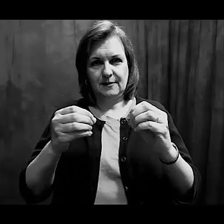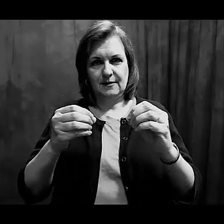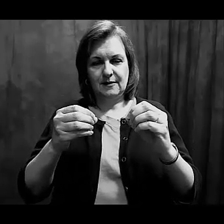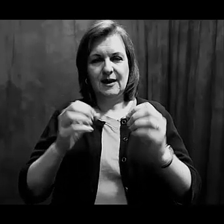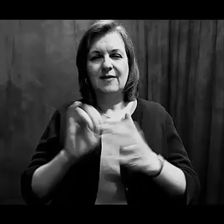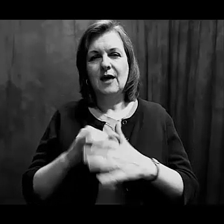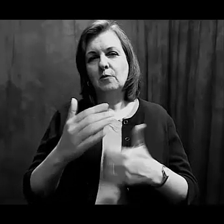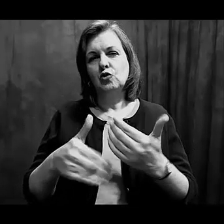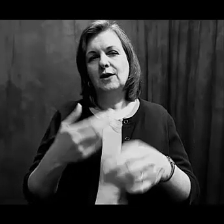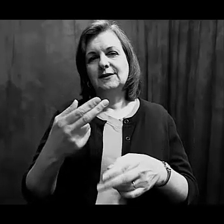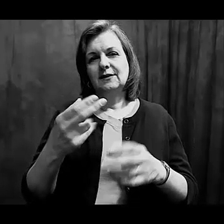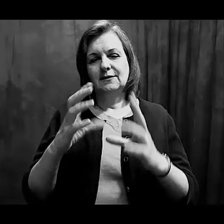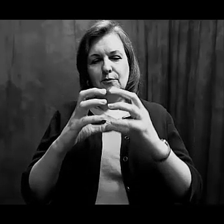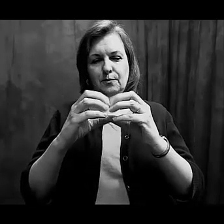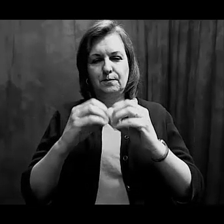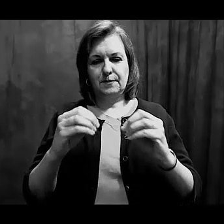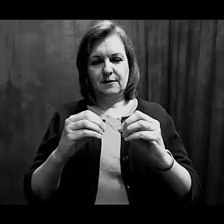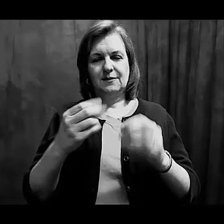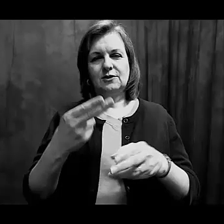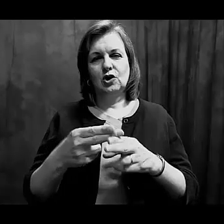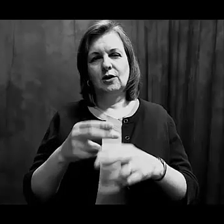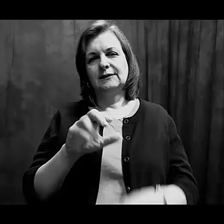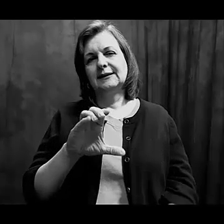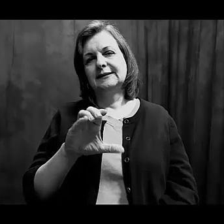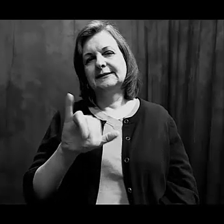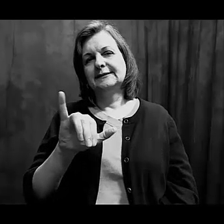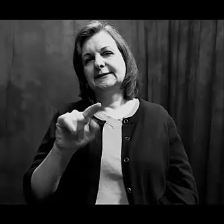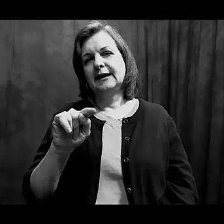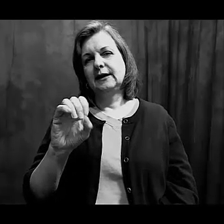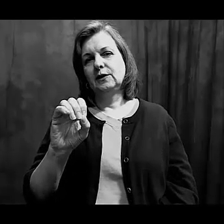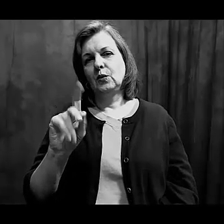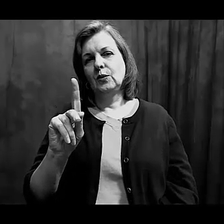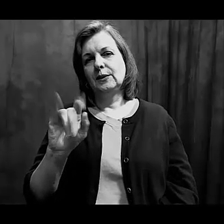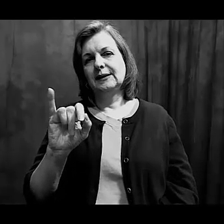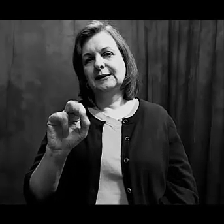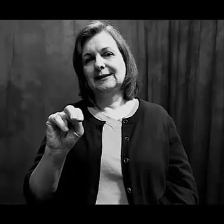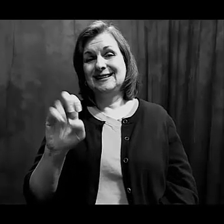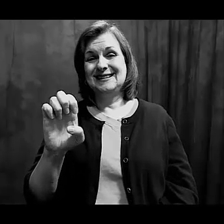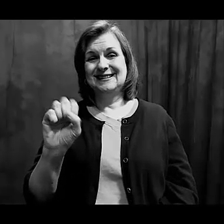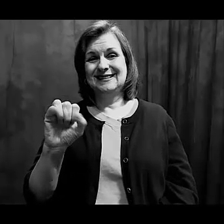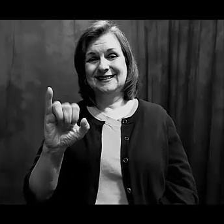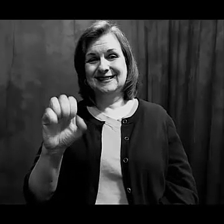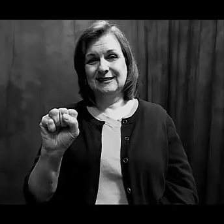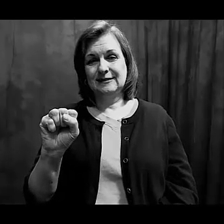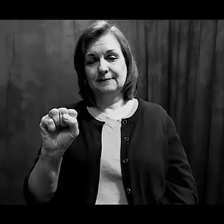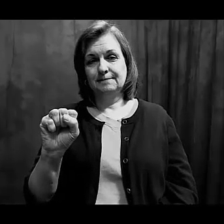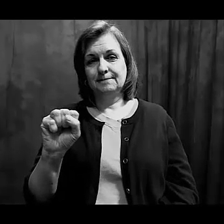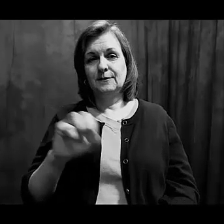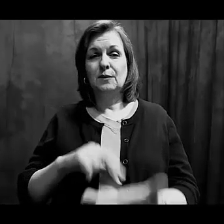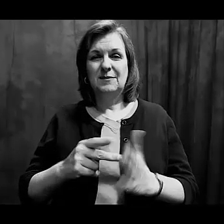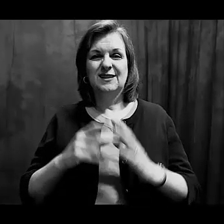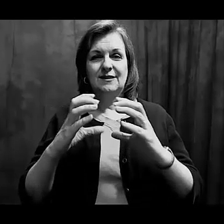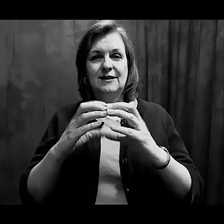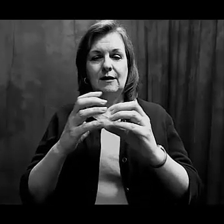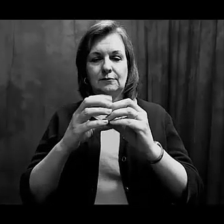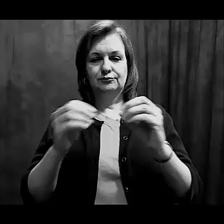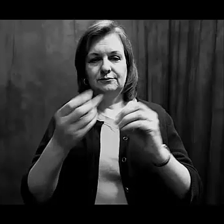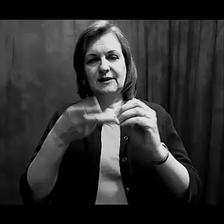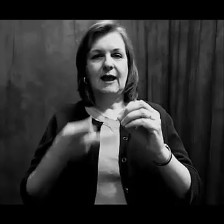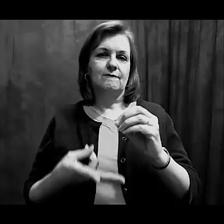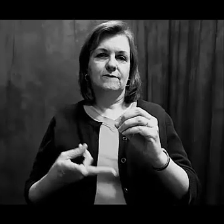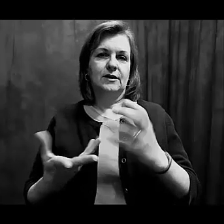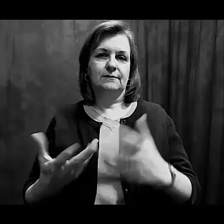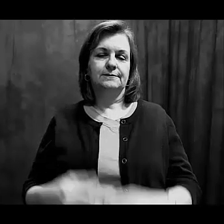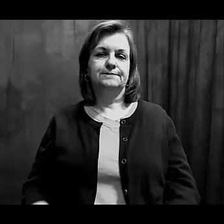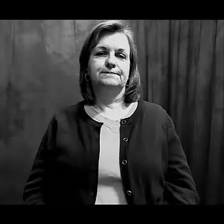go through a process known as cytokinesis, where we just simply split